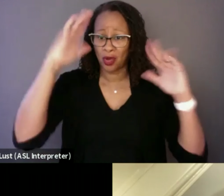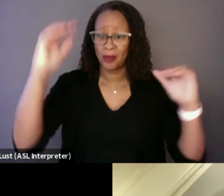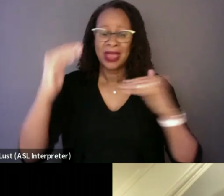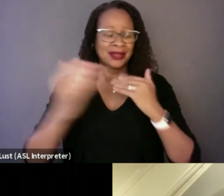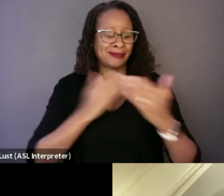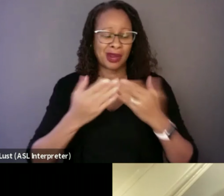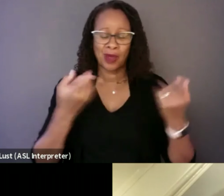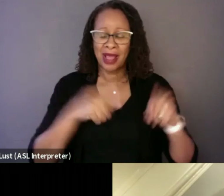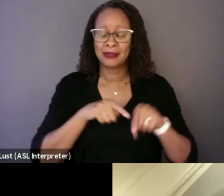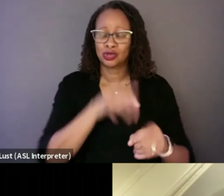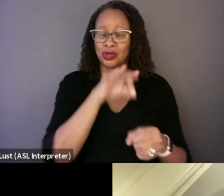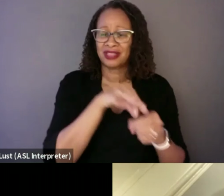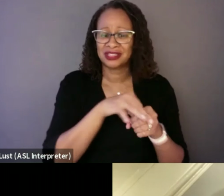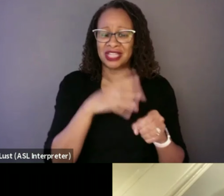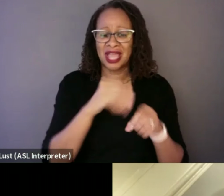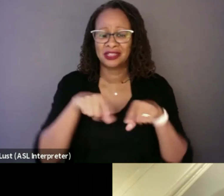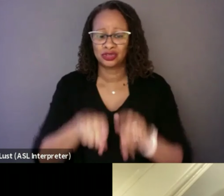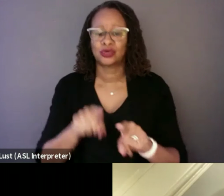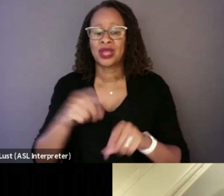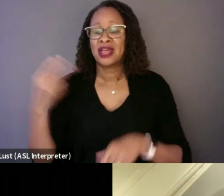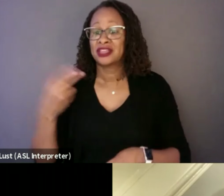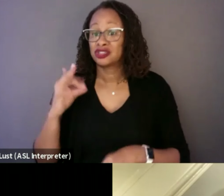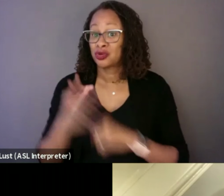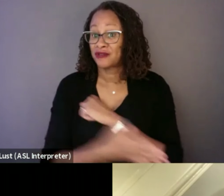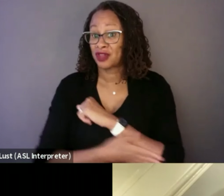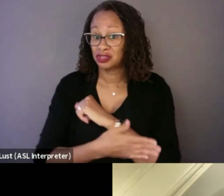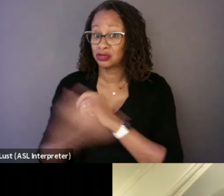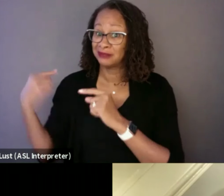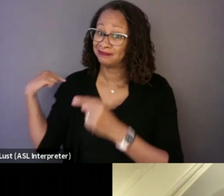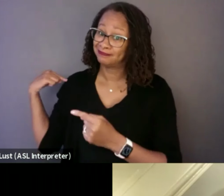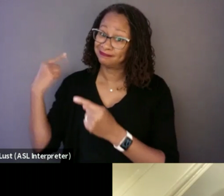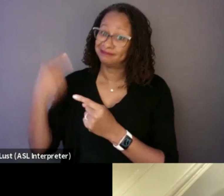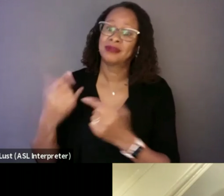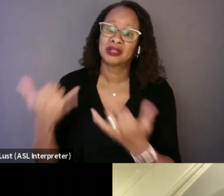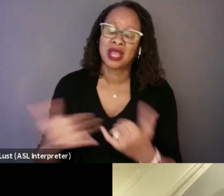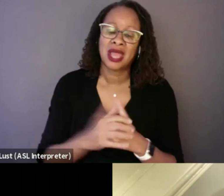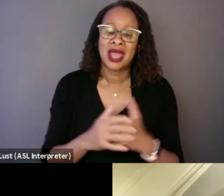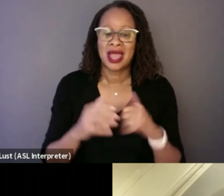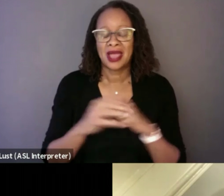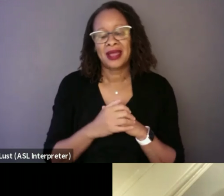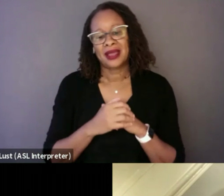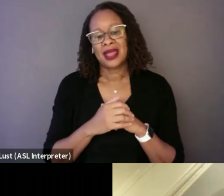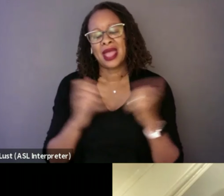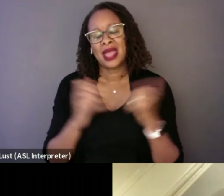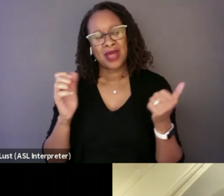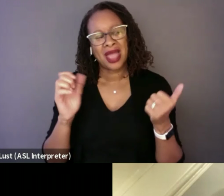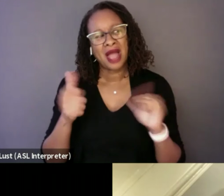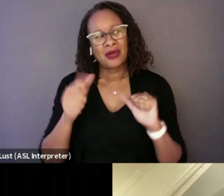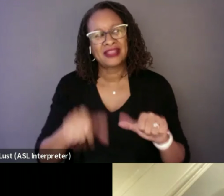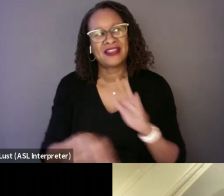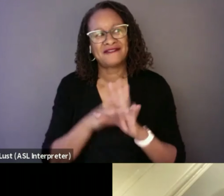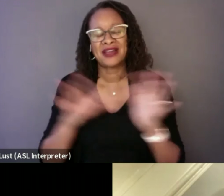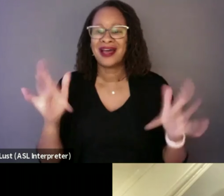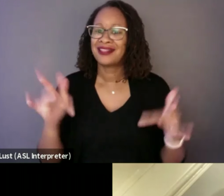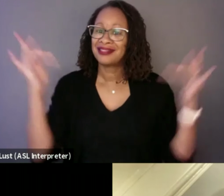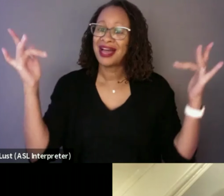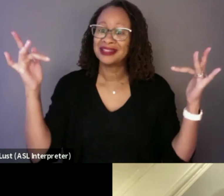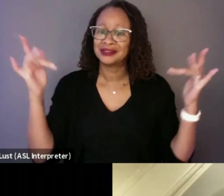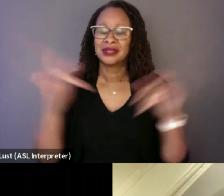this election and, you know, during the course of the history of the country, and able to just find lightness when there's so, find light when there's so